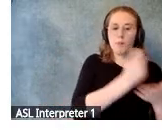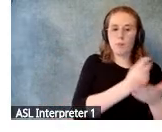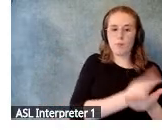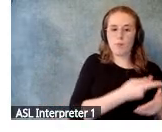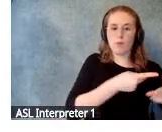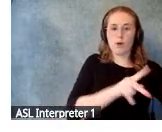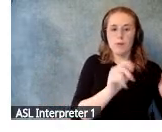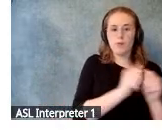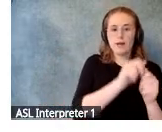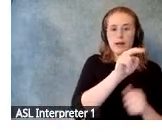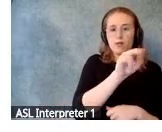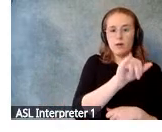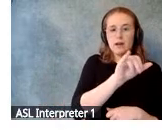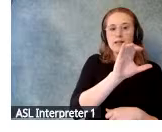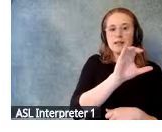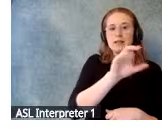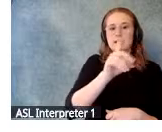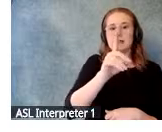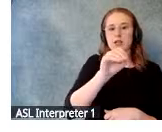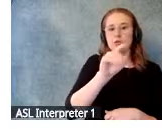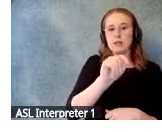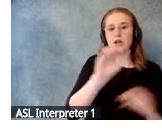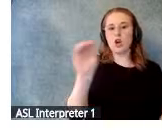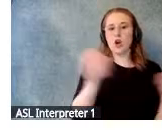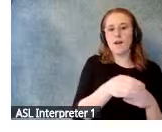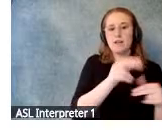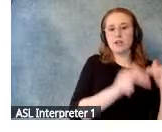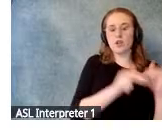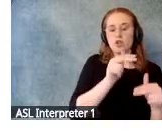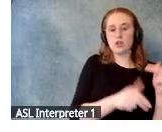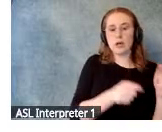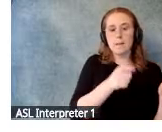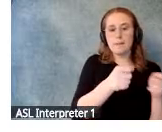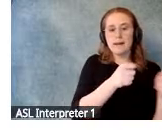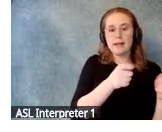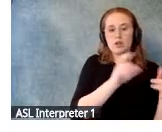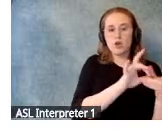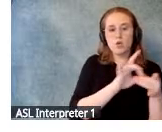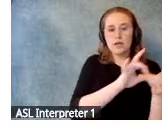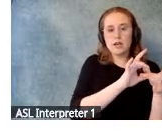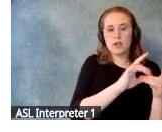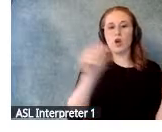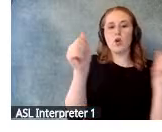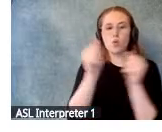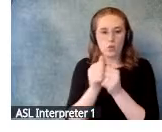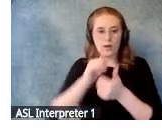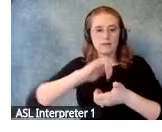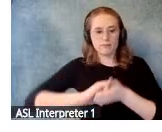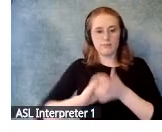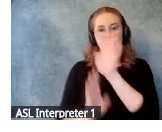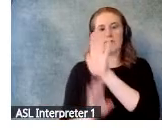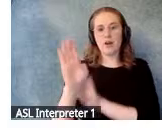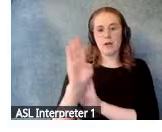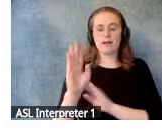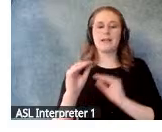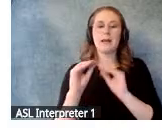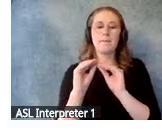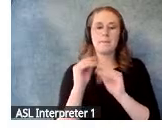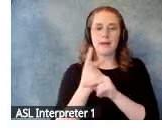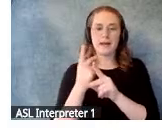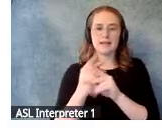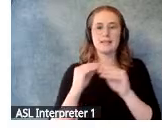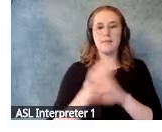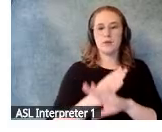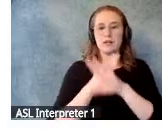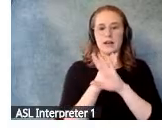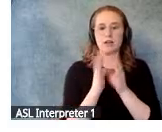York City DOT's Office of Construction Mitigation and Coordination, and with the development of a maintenance and